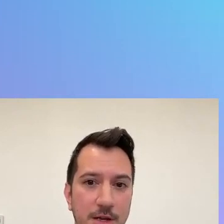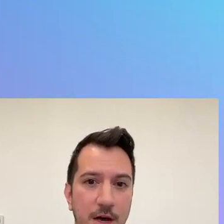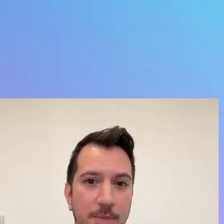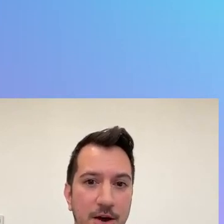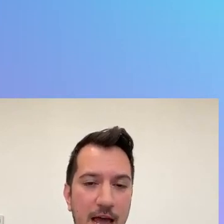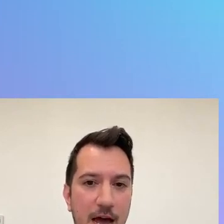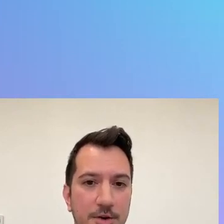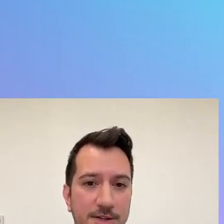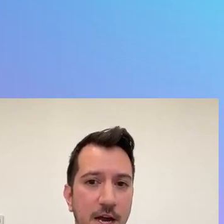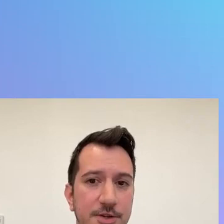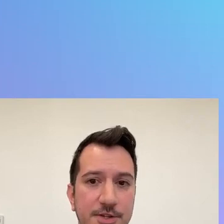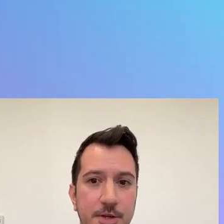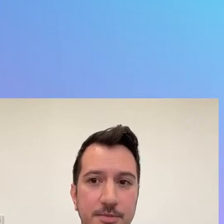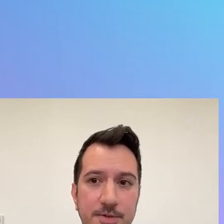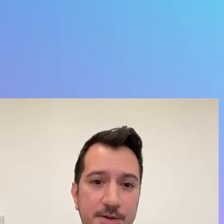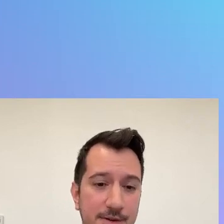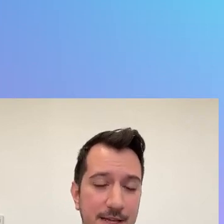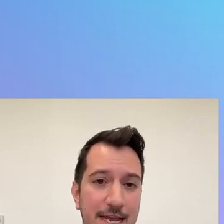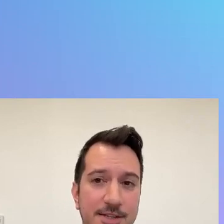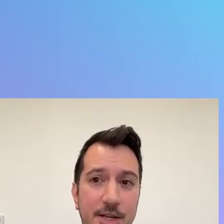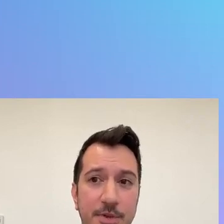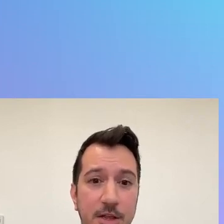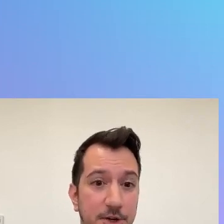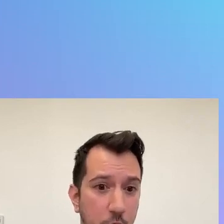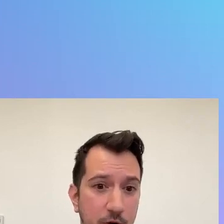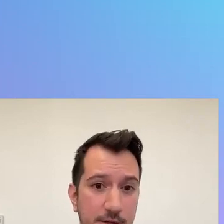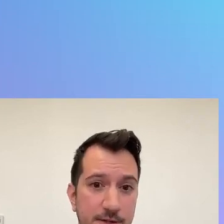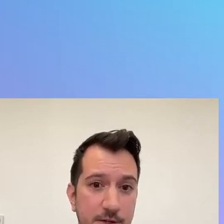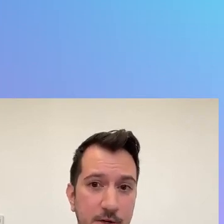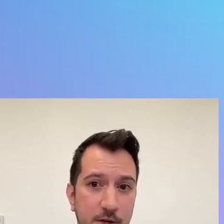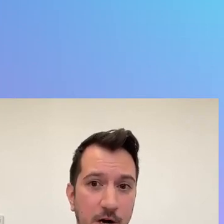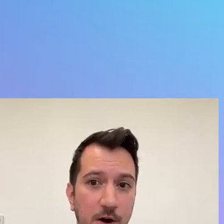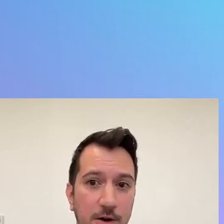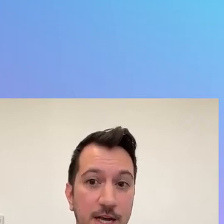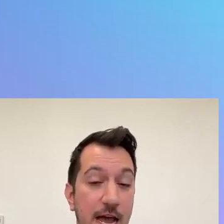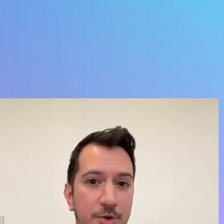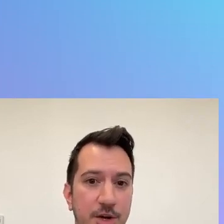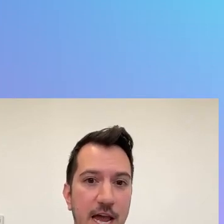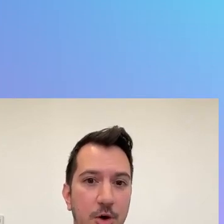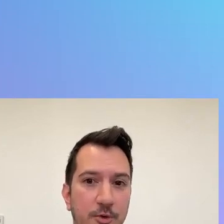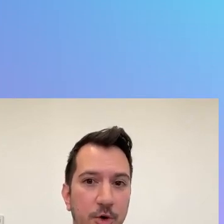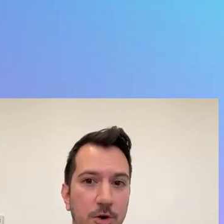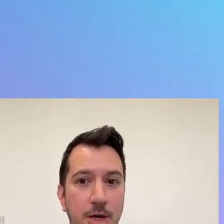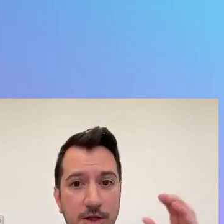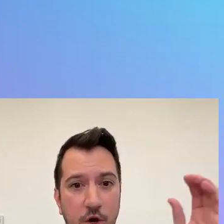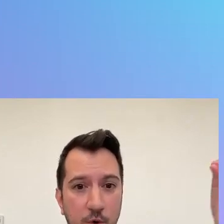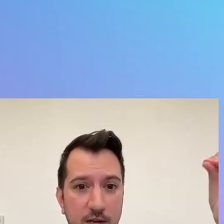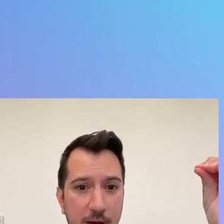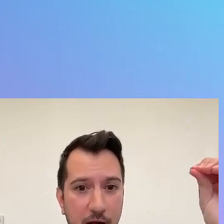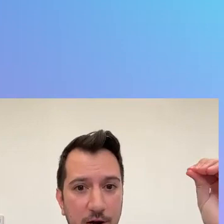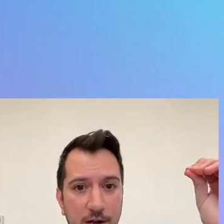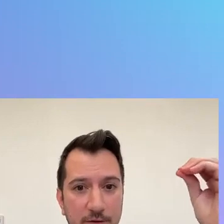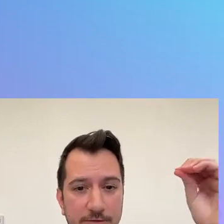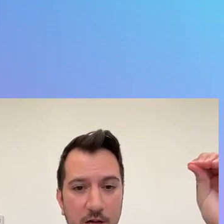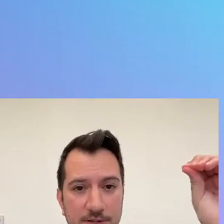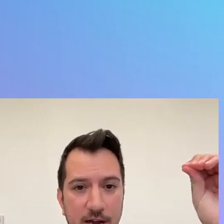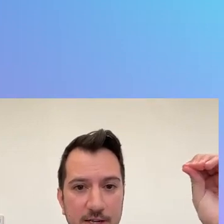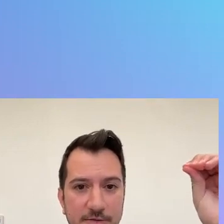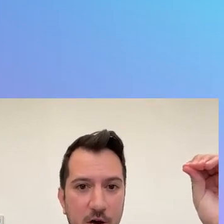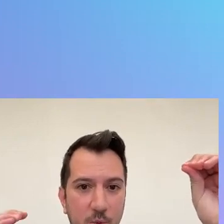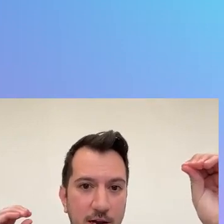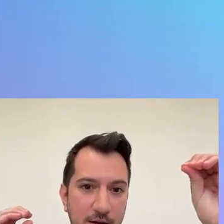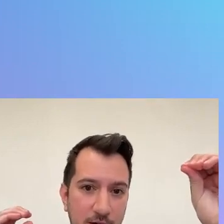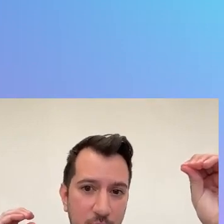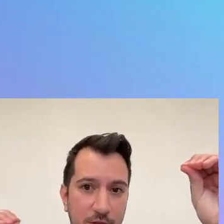own about how design systems and something like tokens are going to have to account for the correct pairing of font